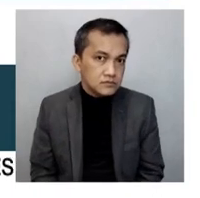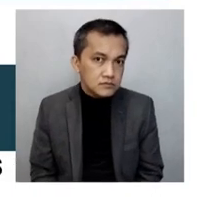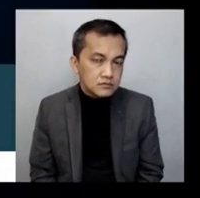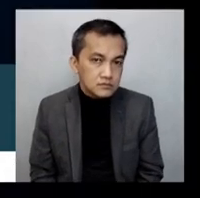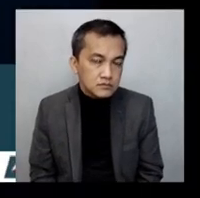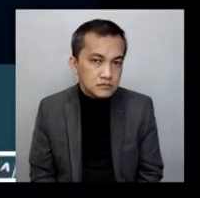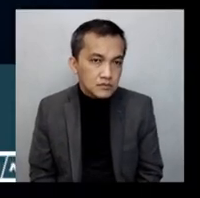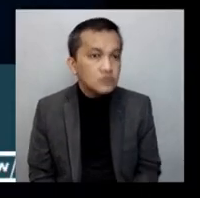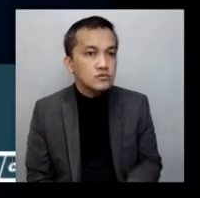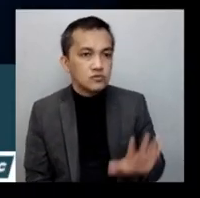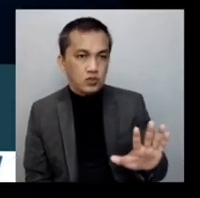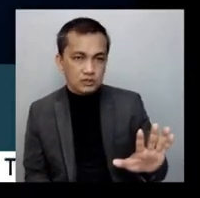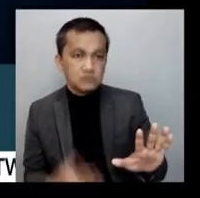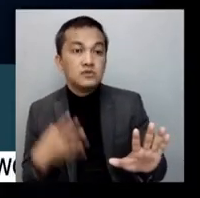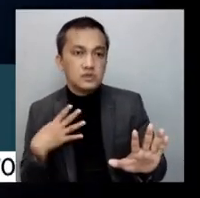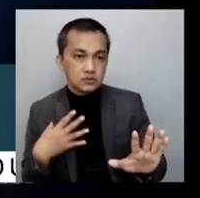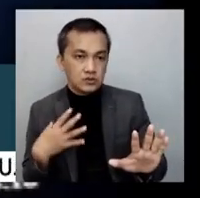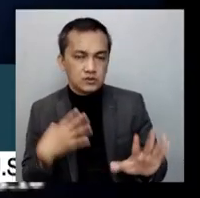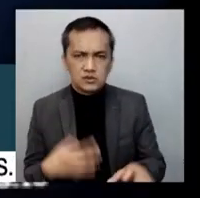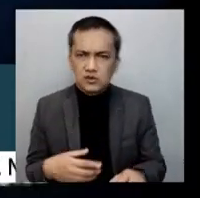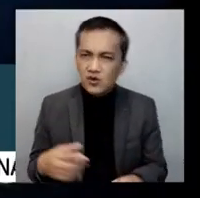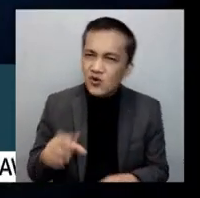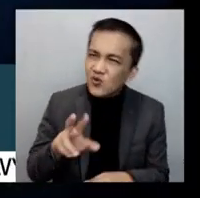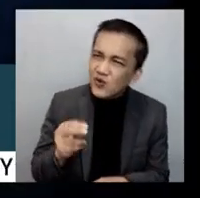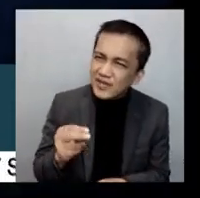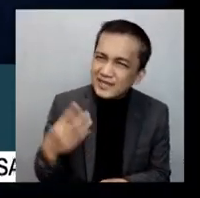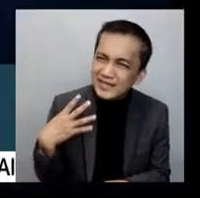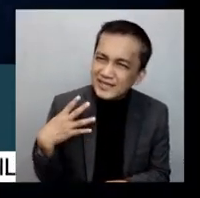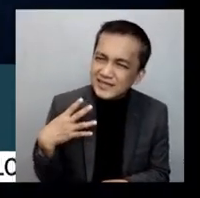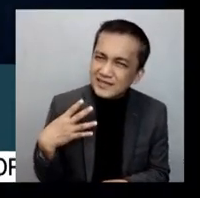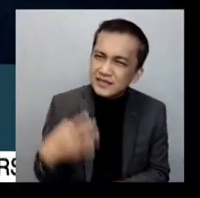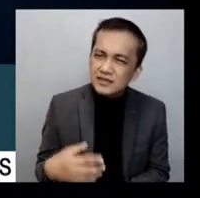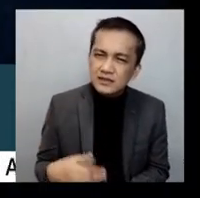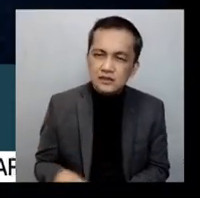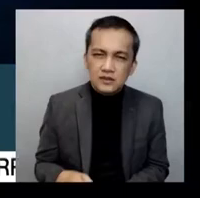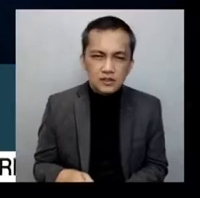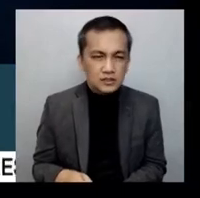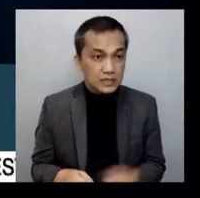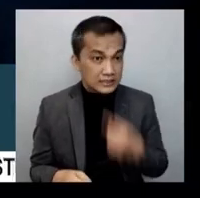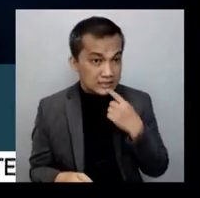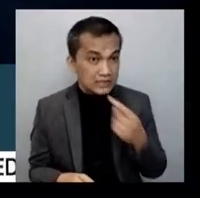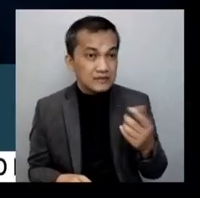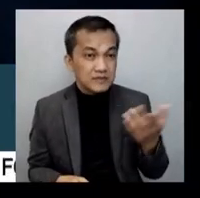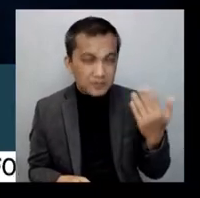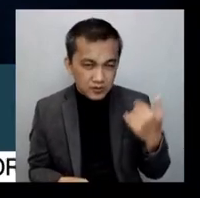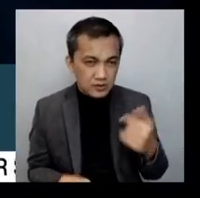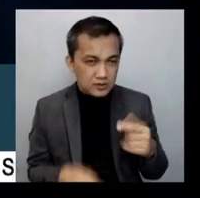Just wait. When is this going to happen? As I have mentioned it before,